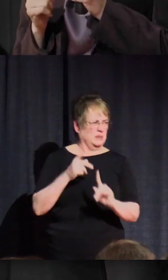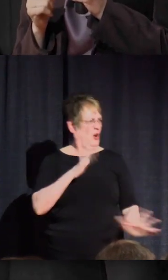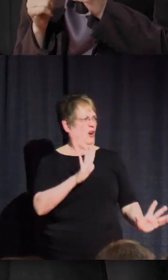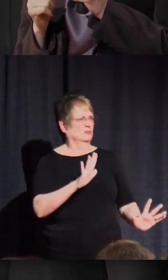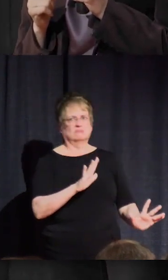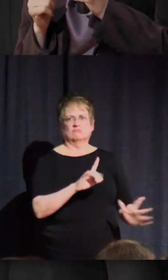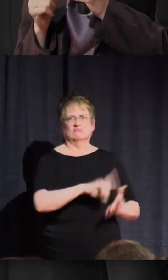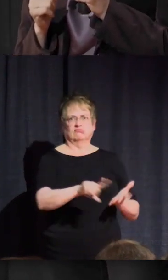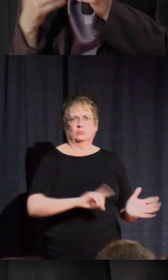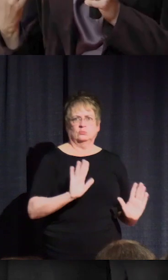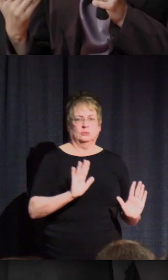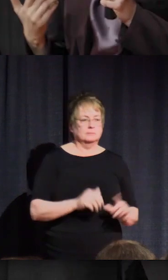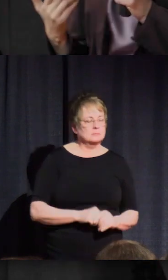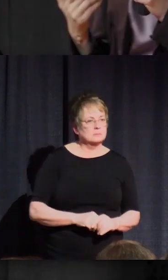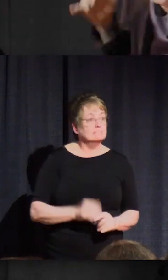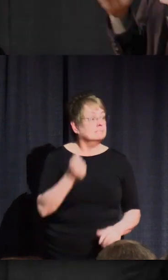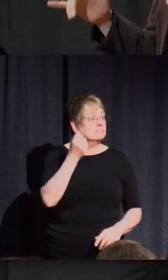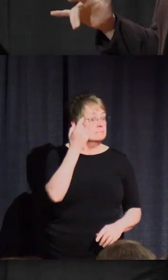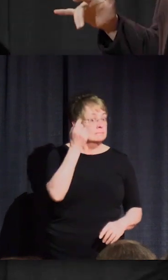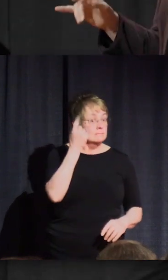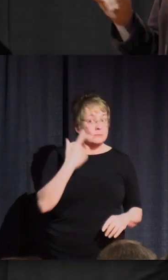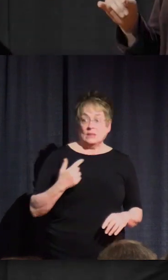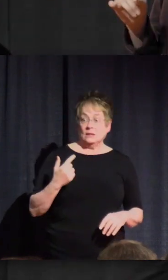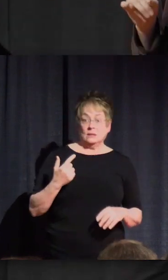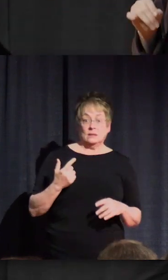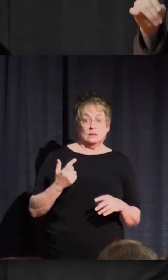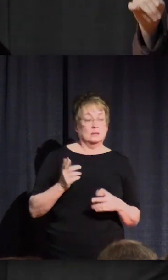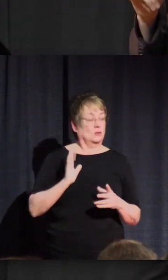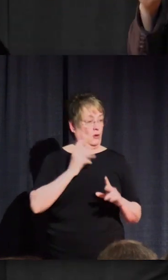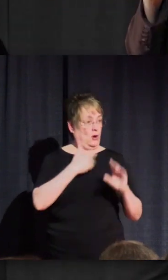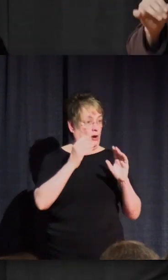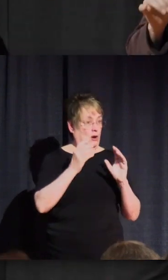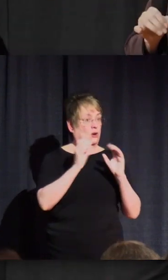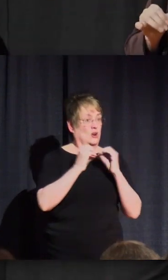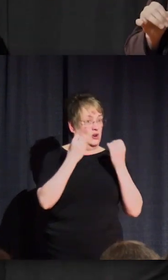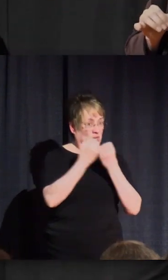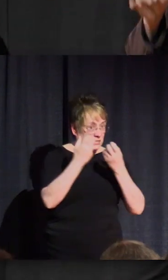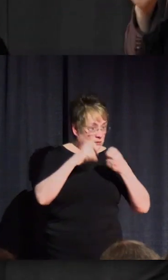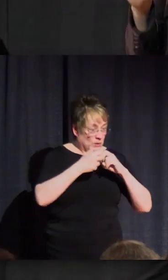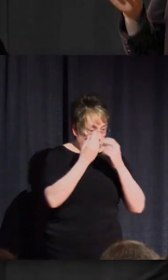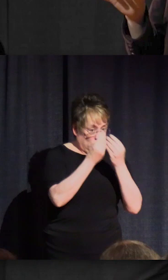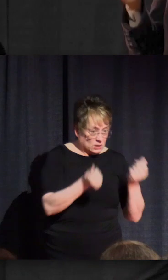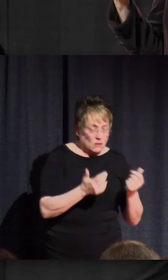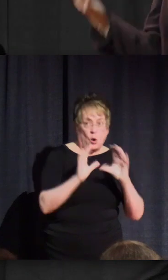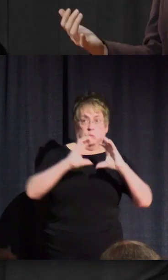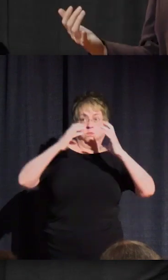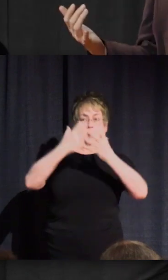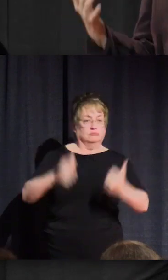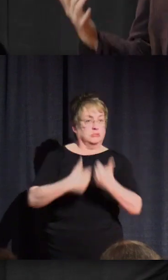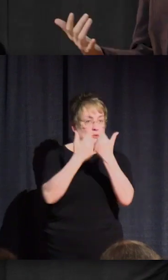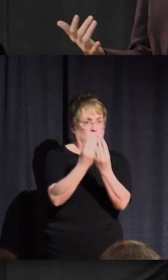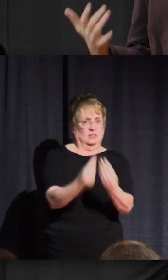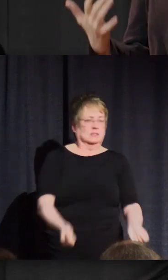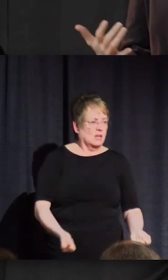repercussions. But here's the deal. We are not going to solve our organization's biggest problems or our world's biggest